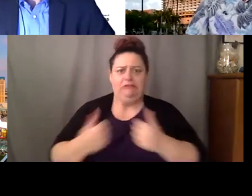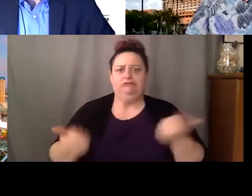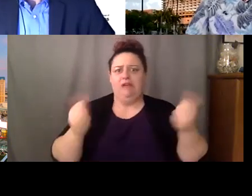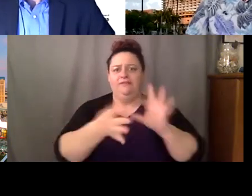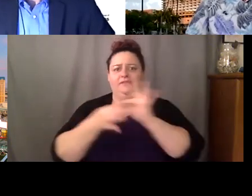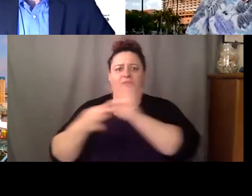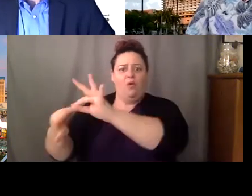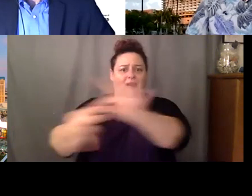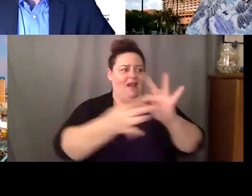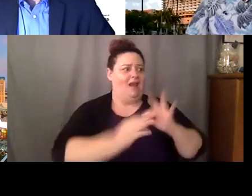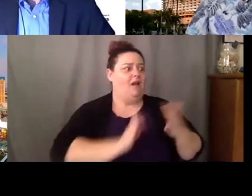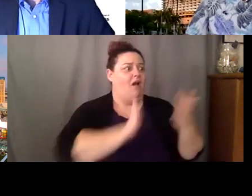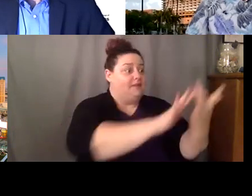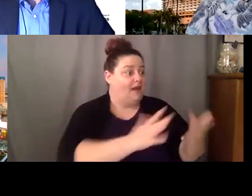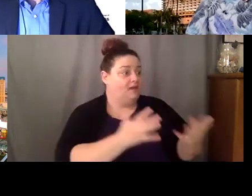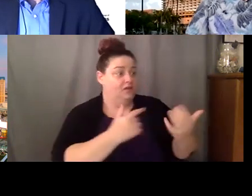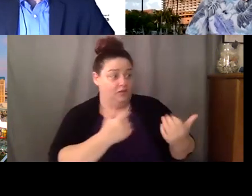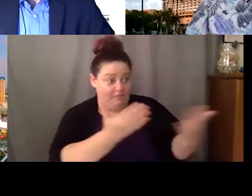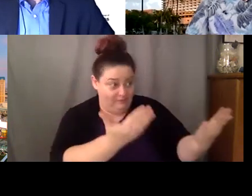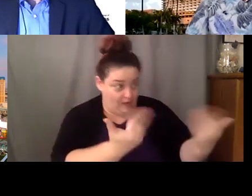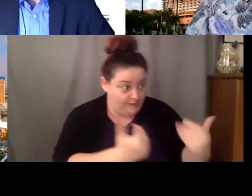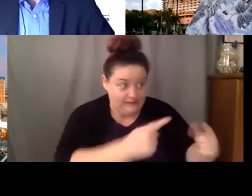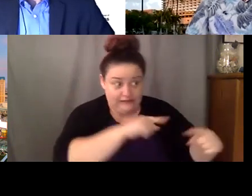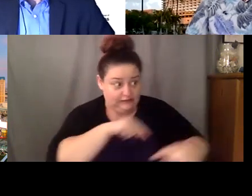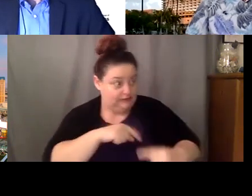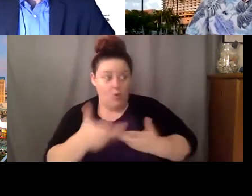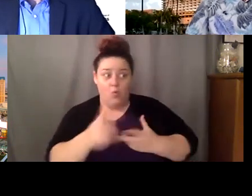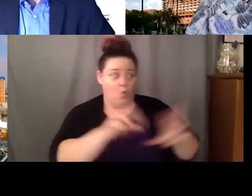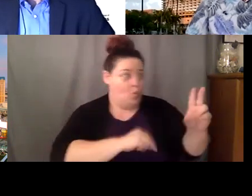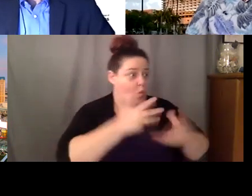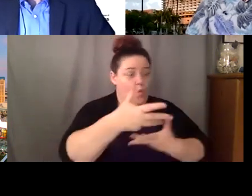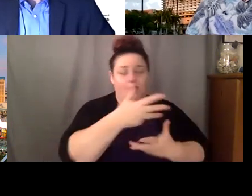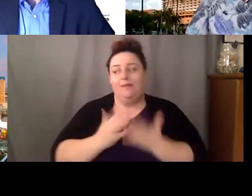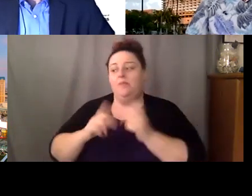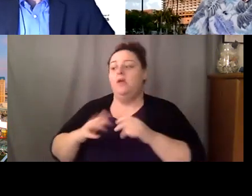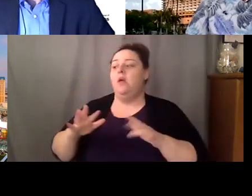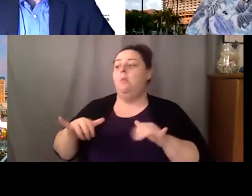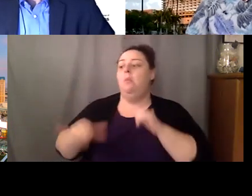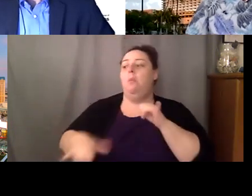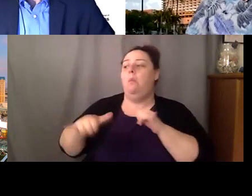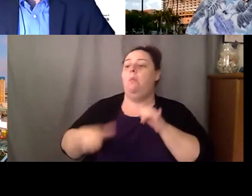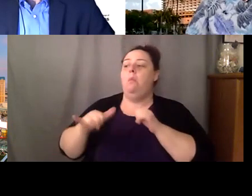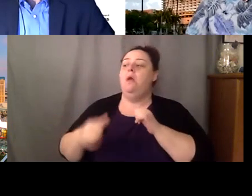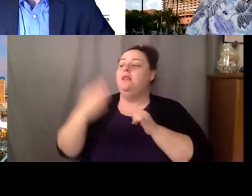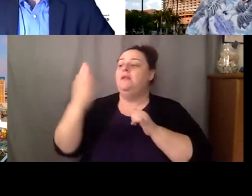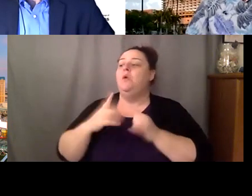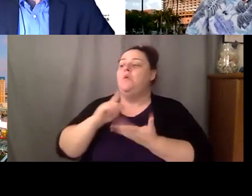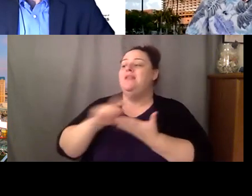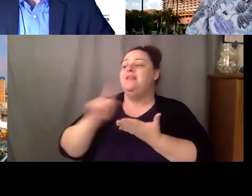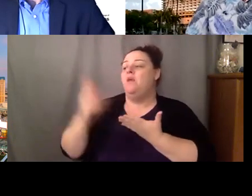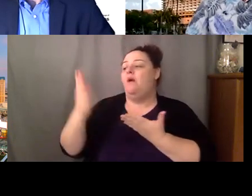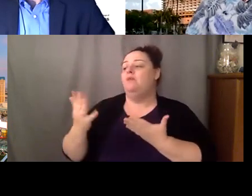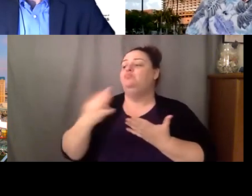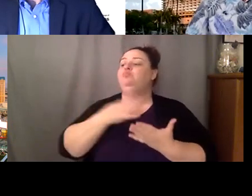to get a hold of everyone and figure out where they're going to go. Someone to kind of hang around and see what was going to happen. So they wanted daily, weekly updates.